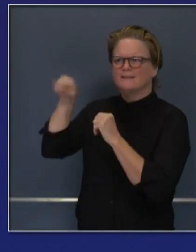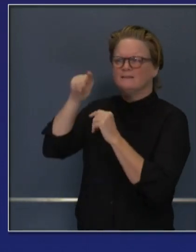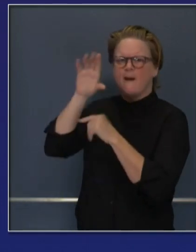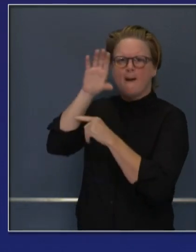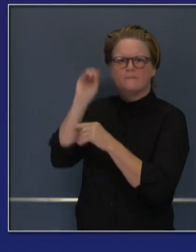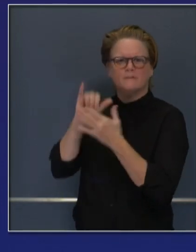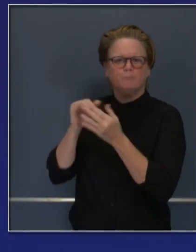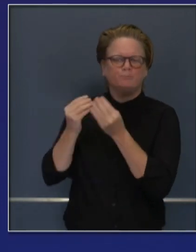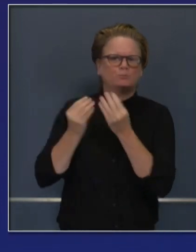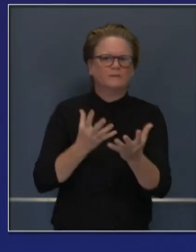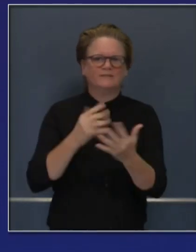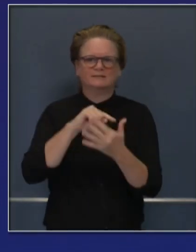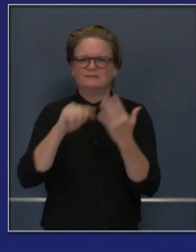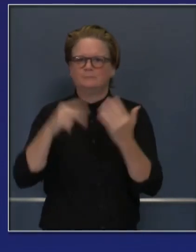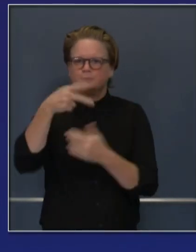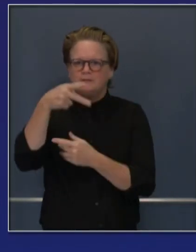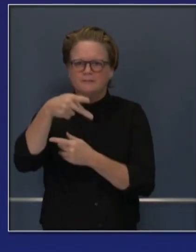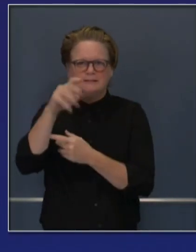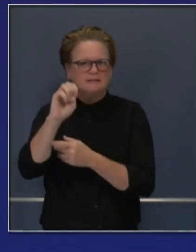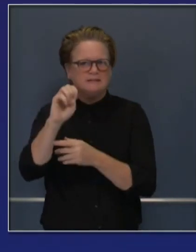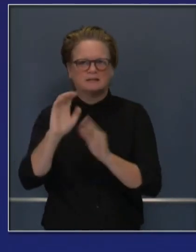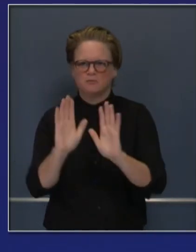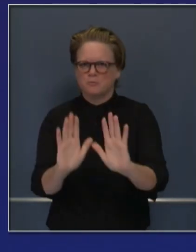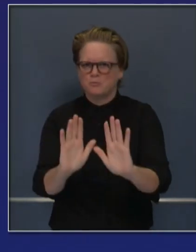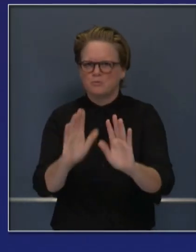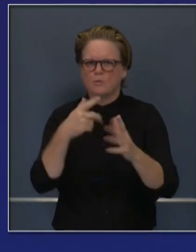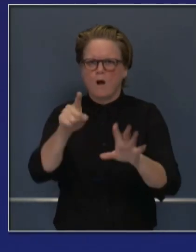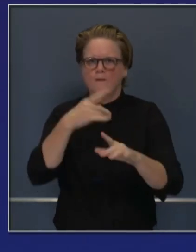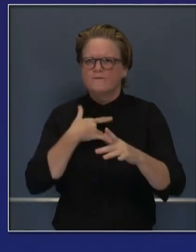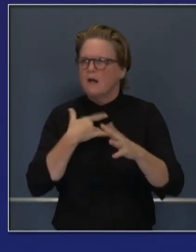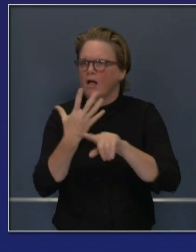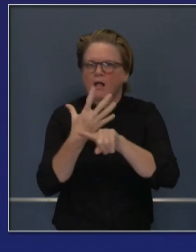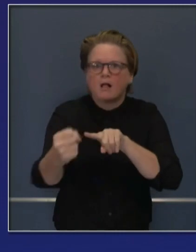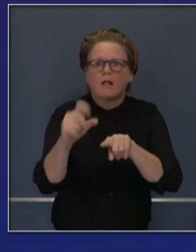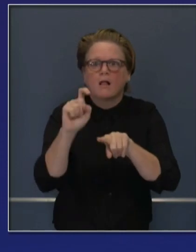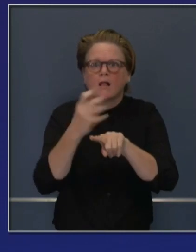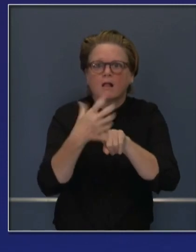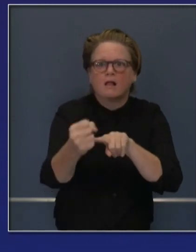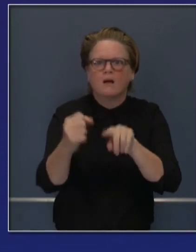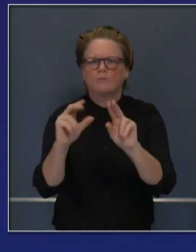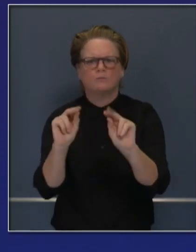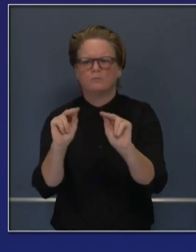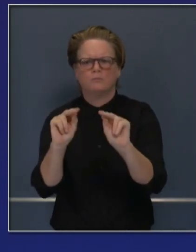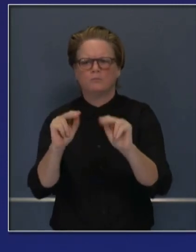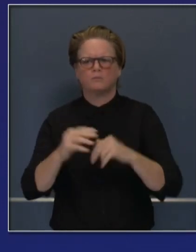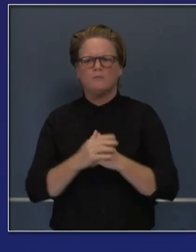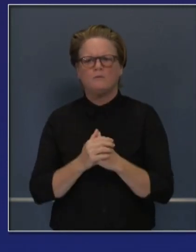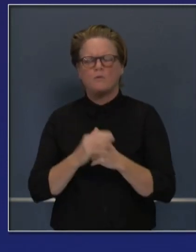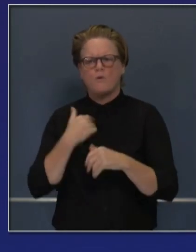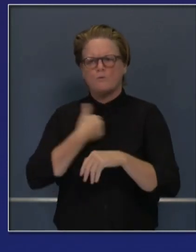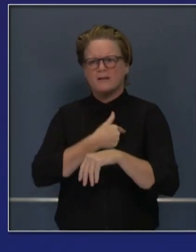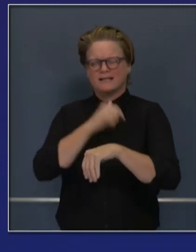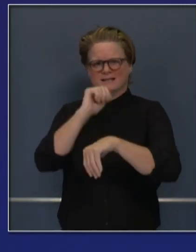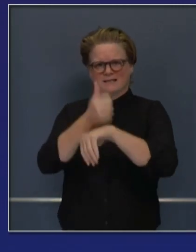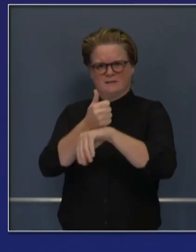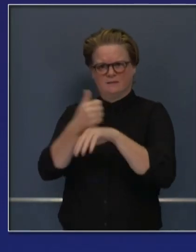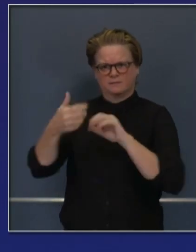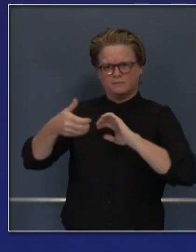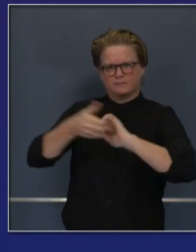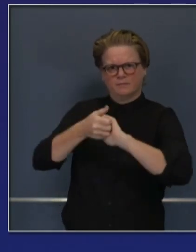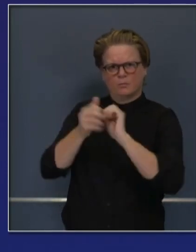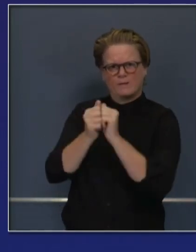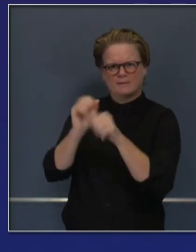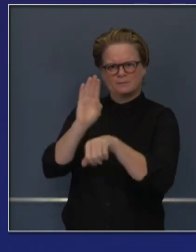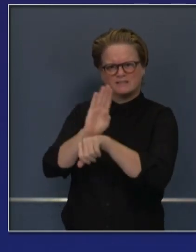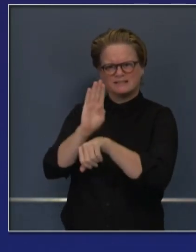California efforts to find domestic California-based manufacturers to provide sanitizer and face shields and gowns and the